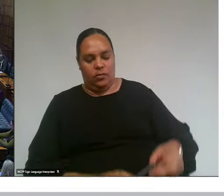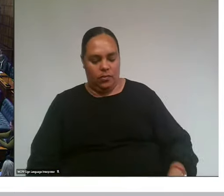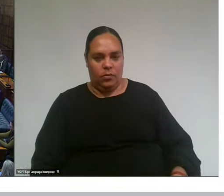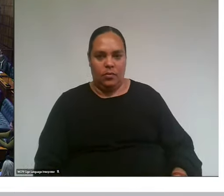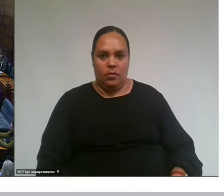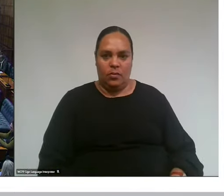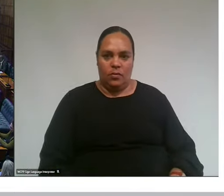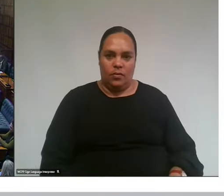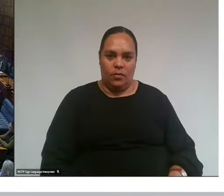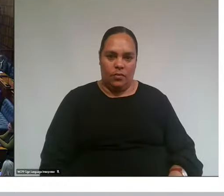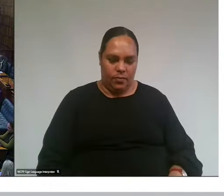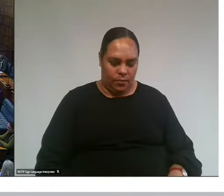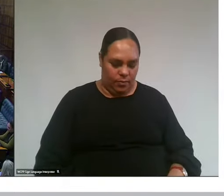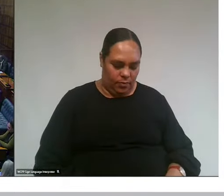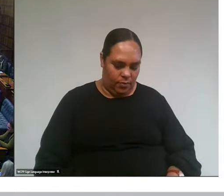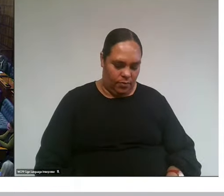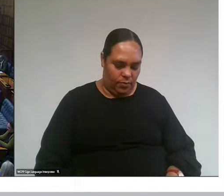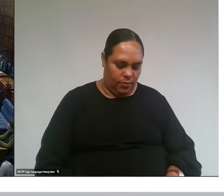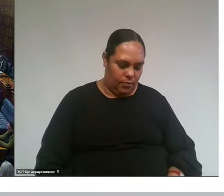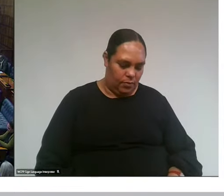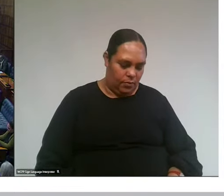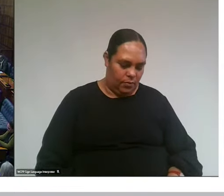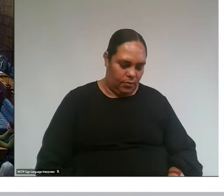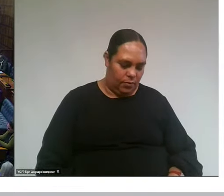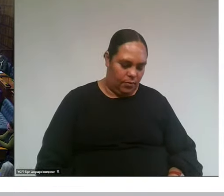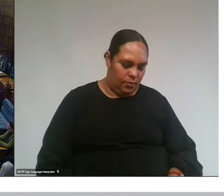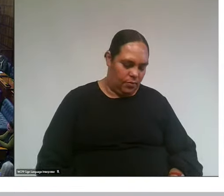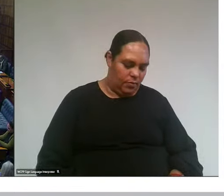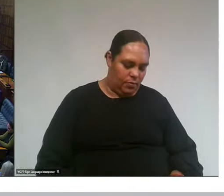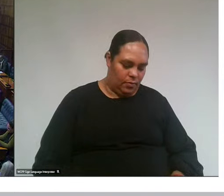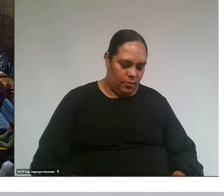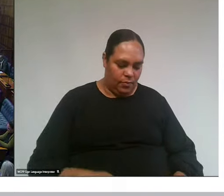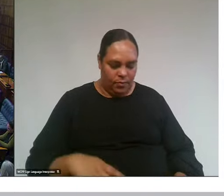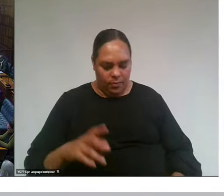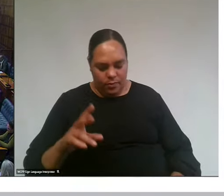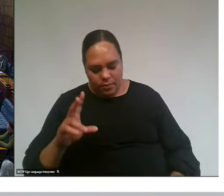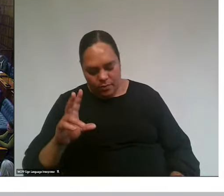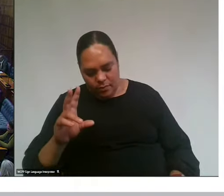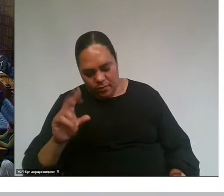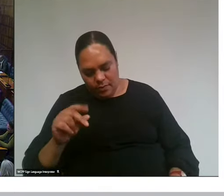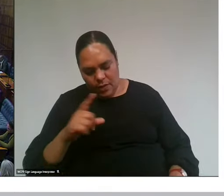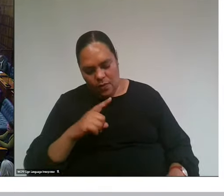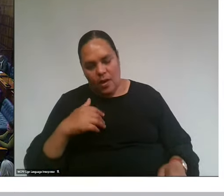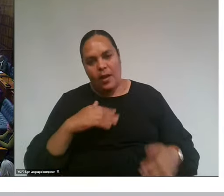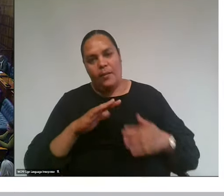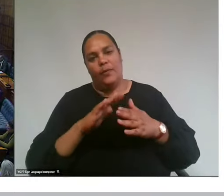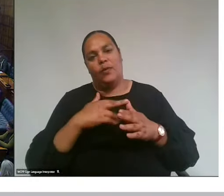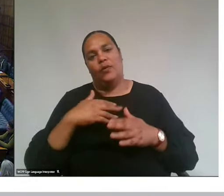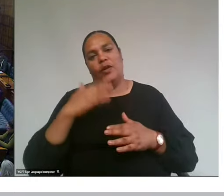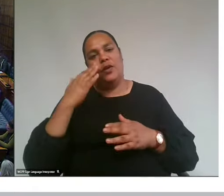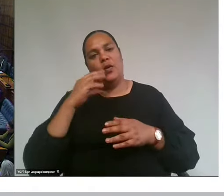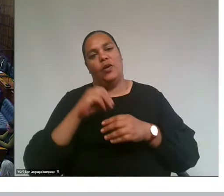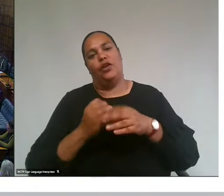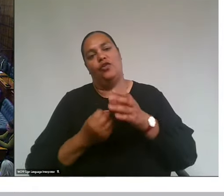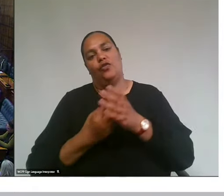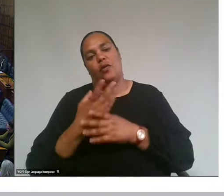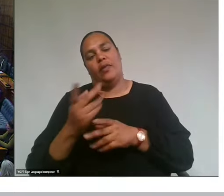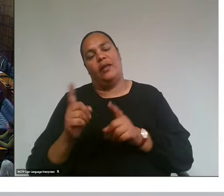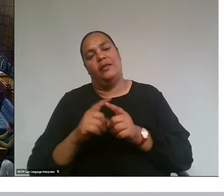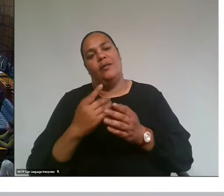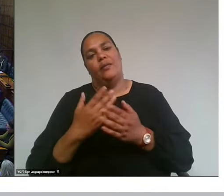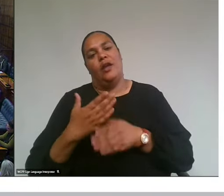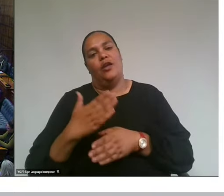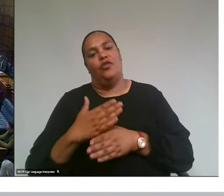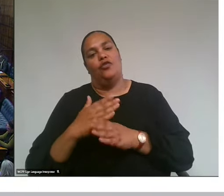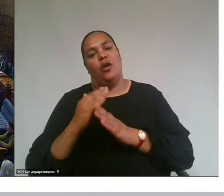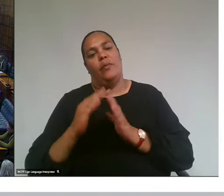jobs yeah no it's because I know sometimes in growth they can also be jobless